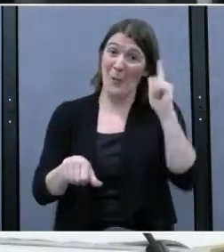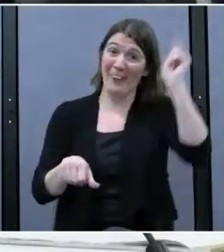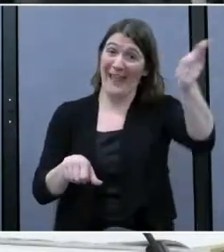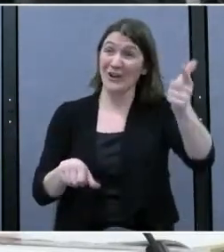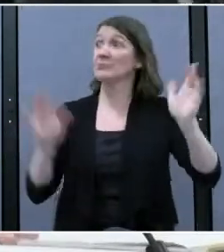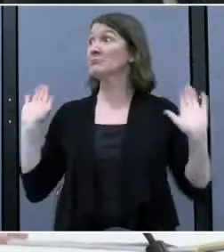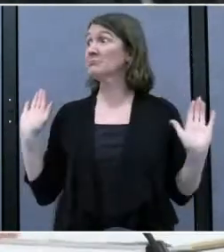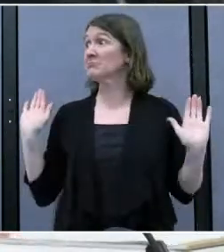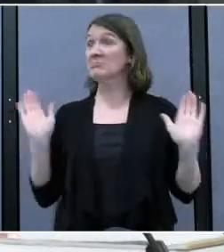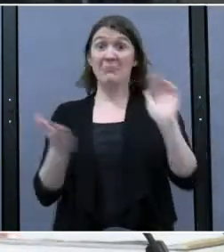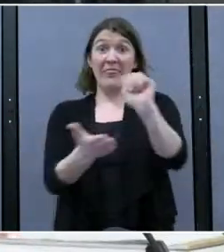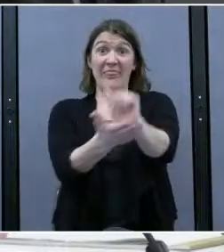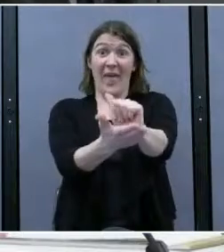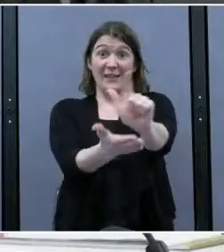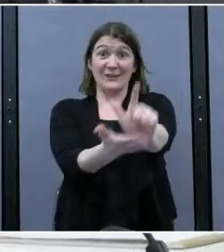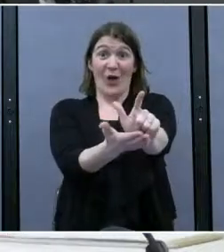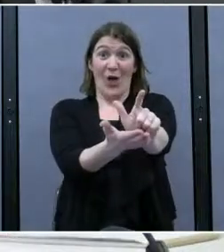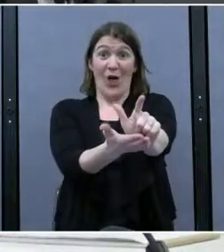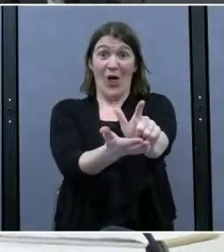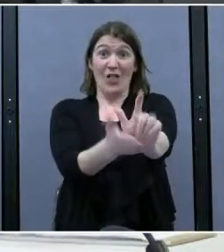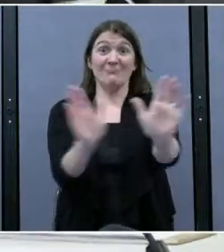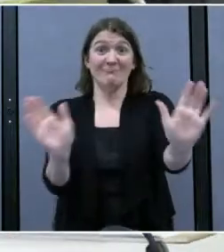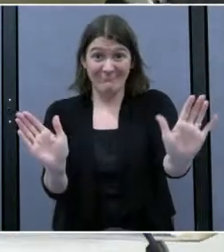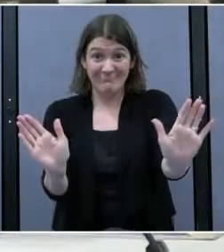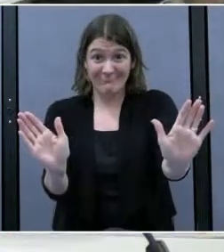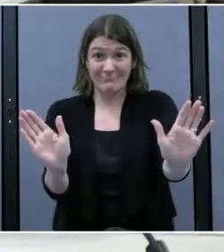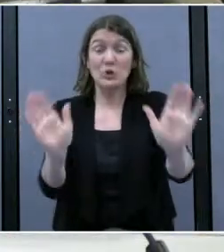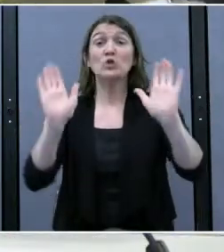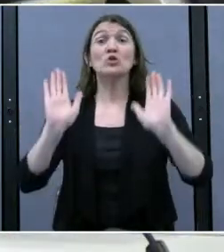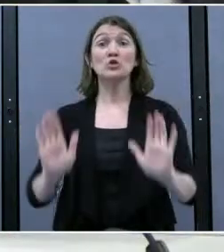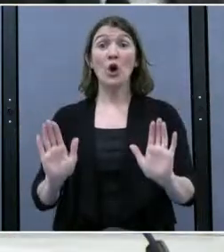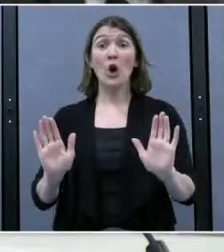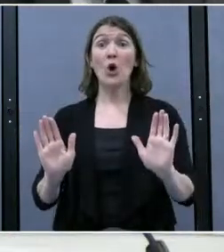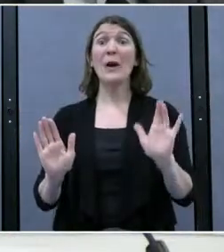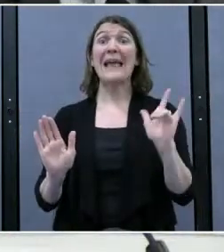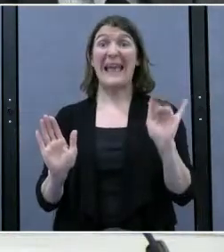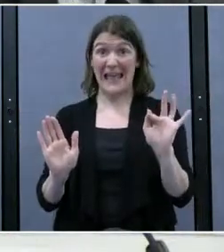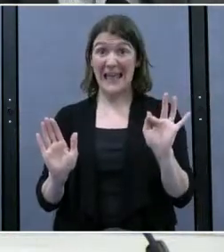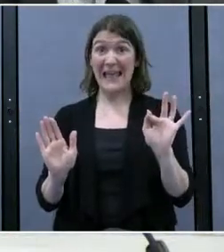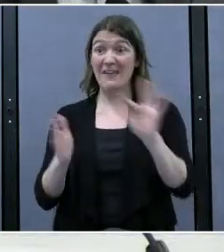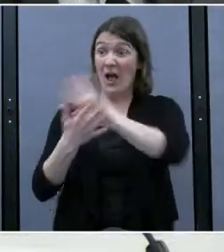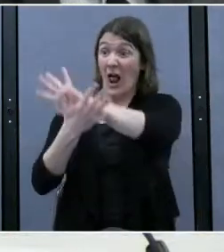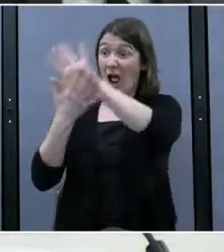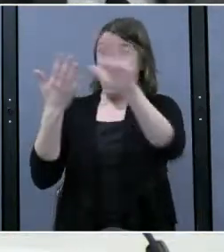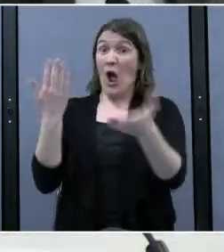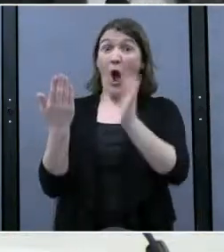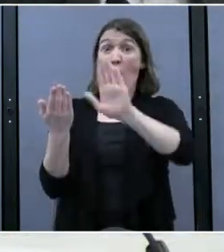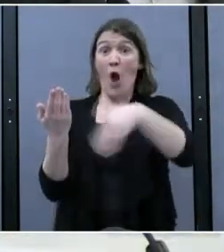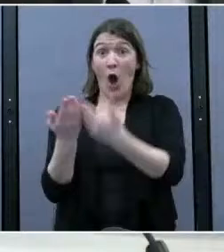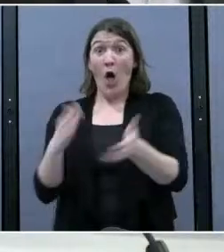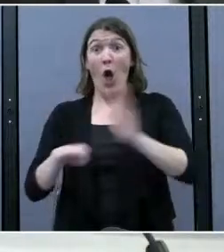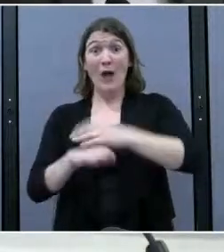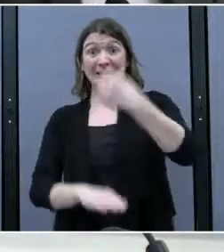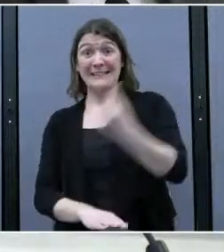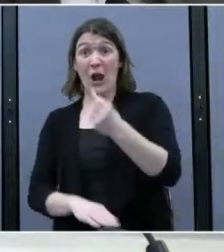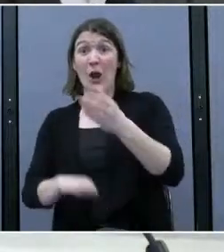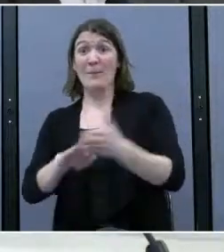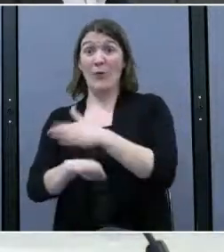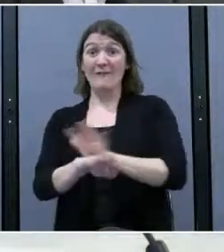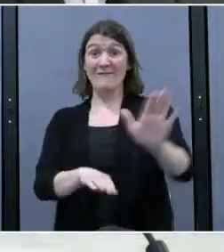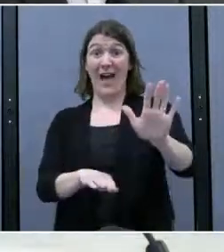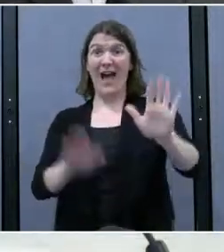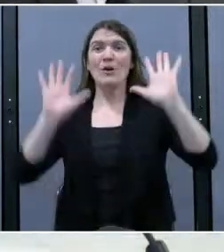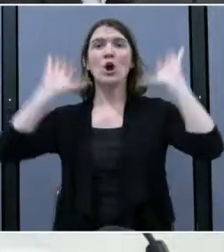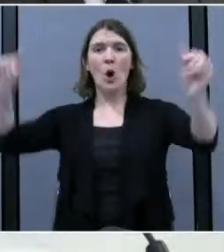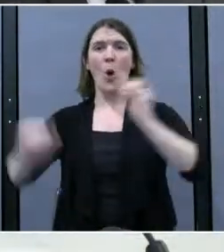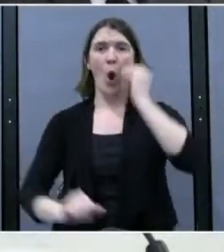And that will be the end of our meeting. And so if we manage to do that on Saturday before 5 p.m., then we all get